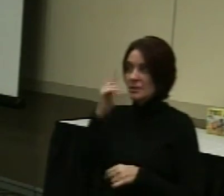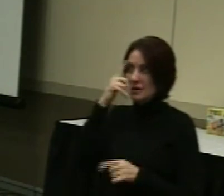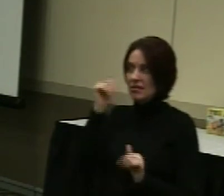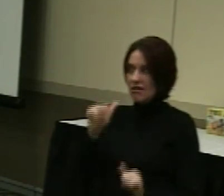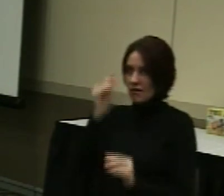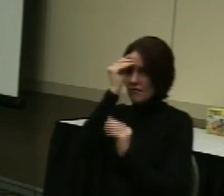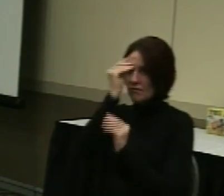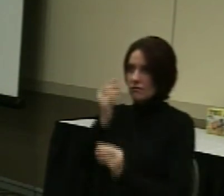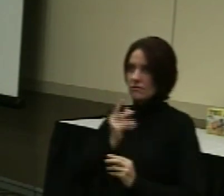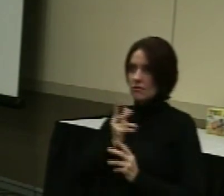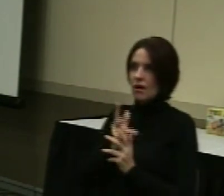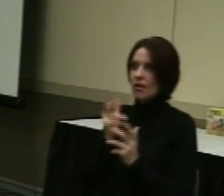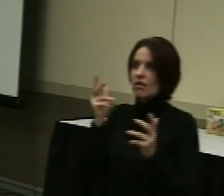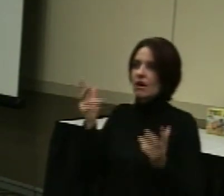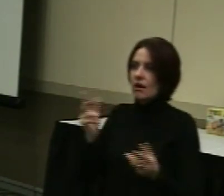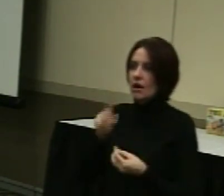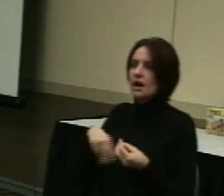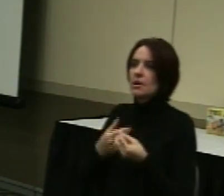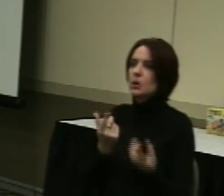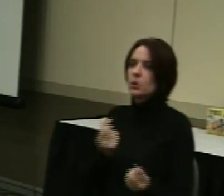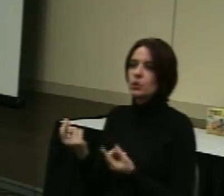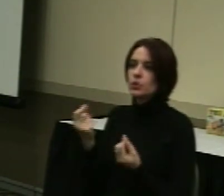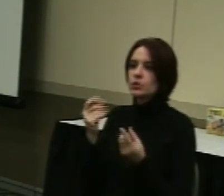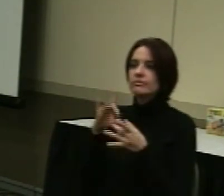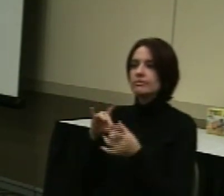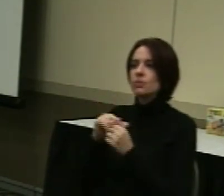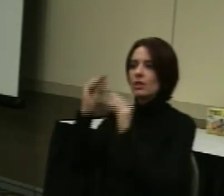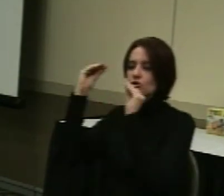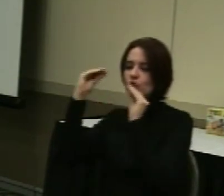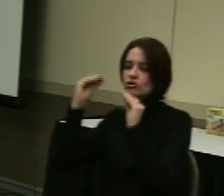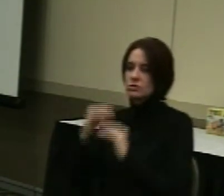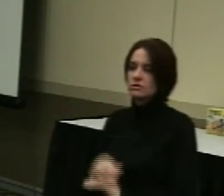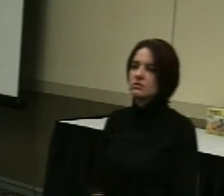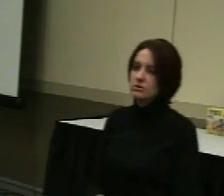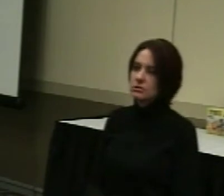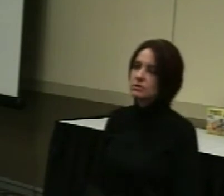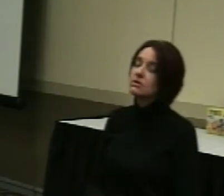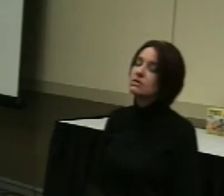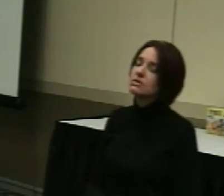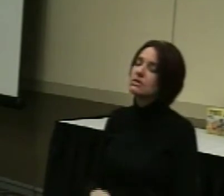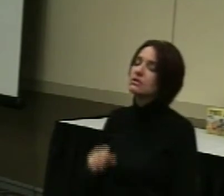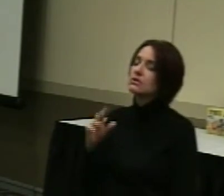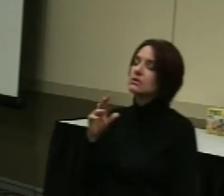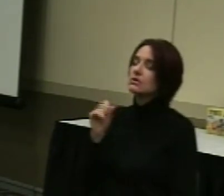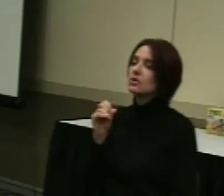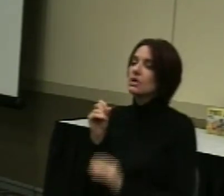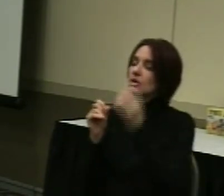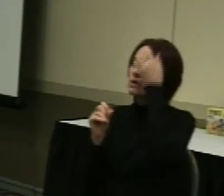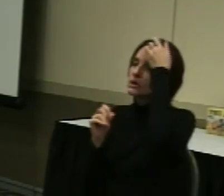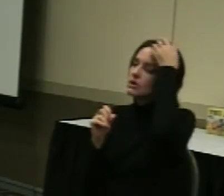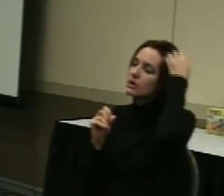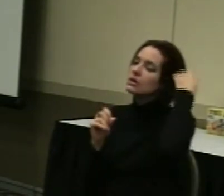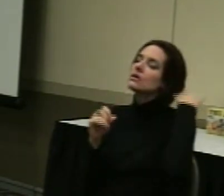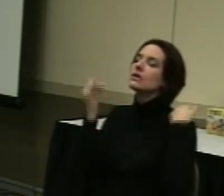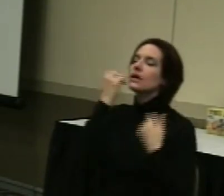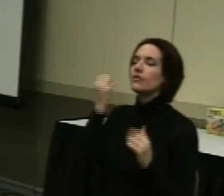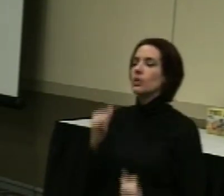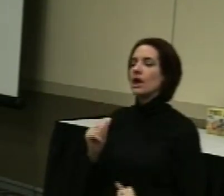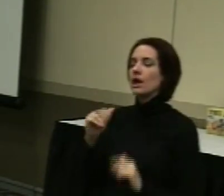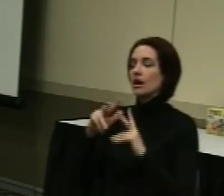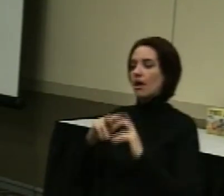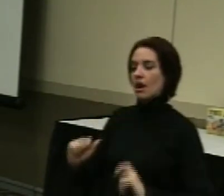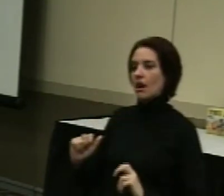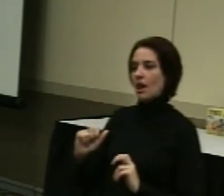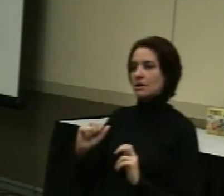about what needs to be done instructionally. So if we can analyze the errors and see if